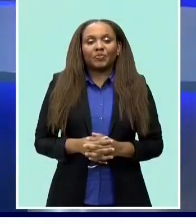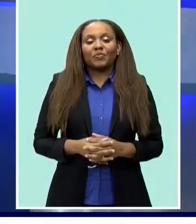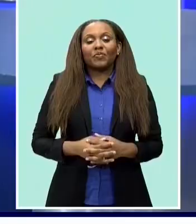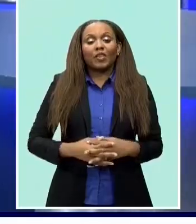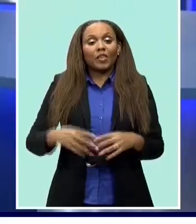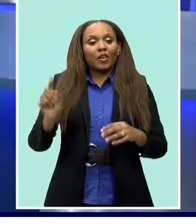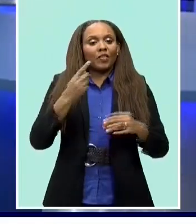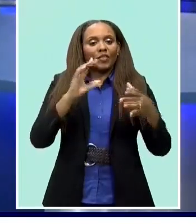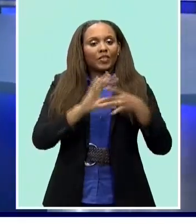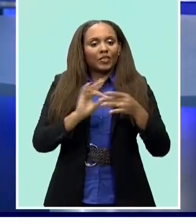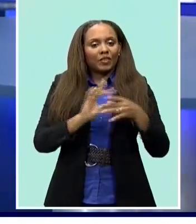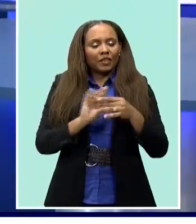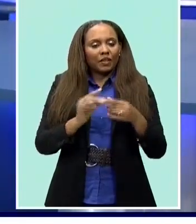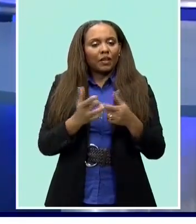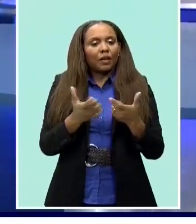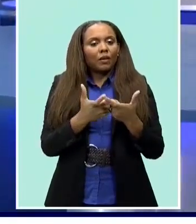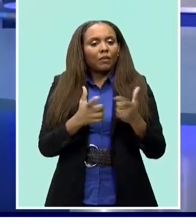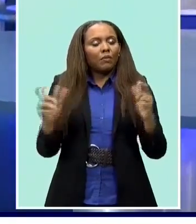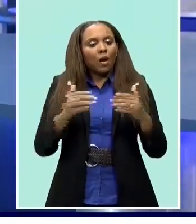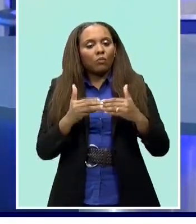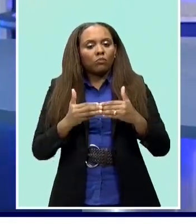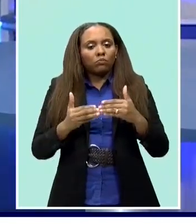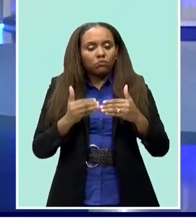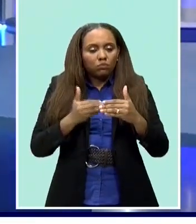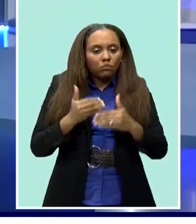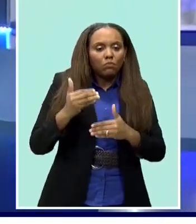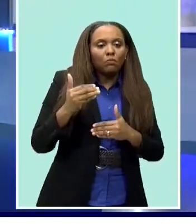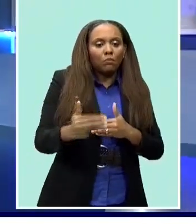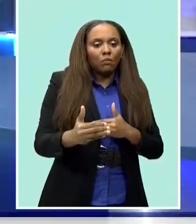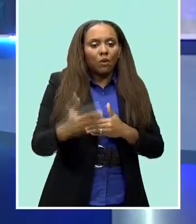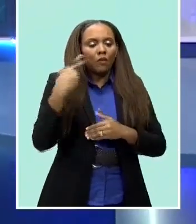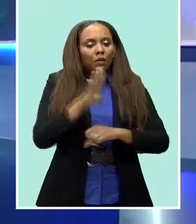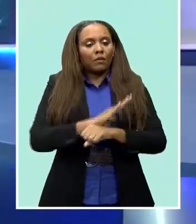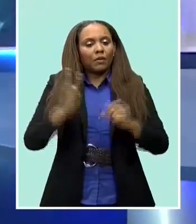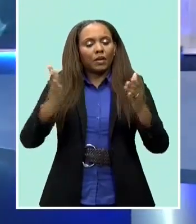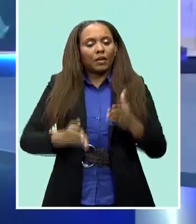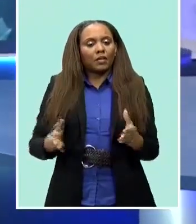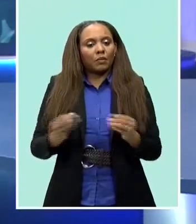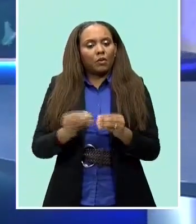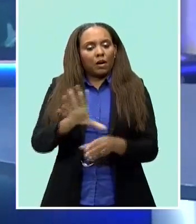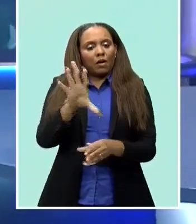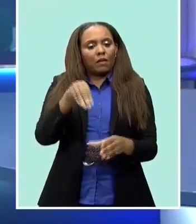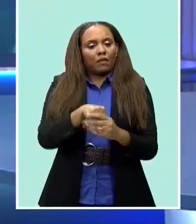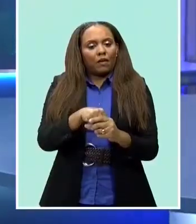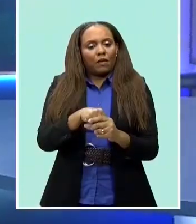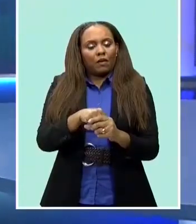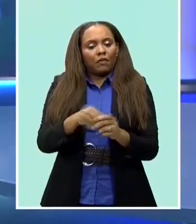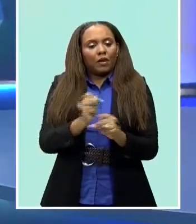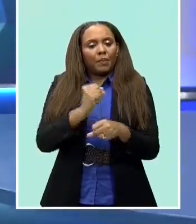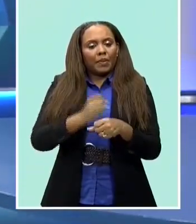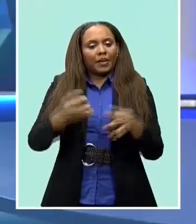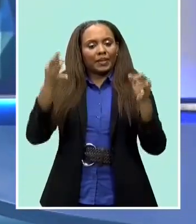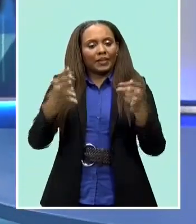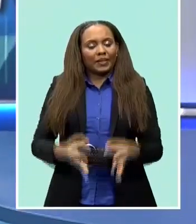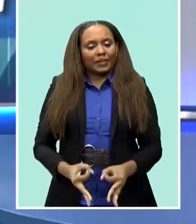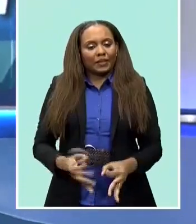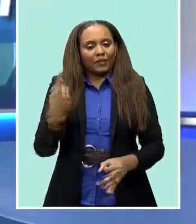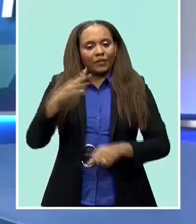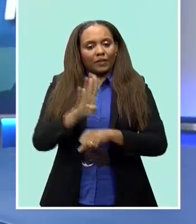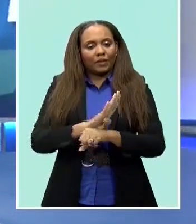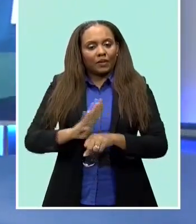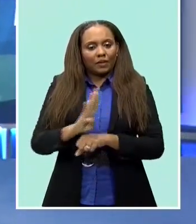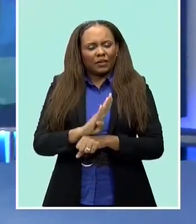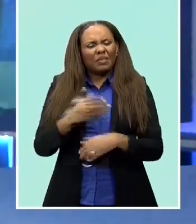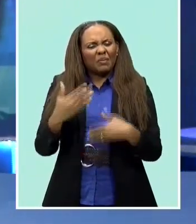Leading the news at 7, a major step has been taken to give Barbadians an avenue to participate more fully in the country's